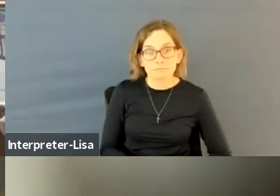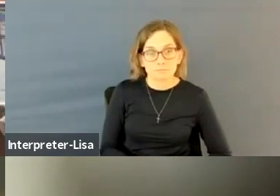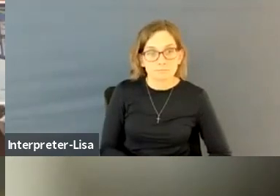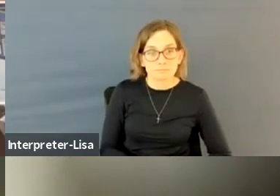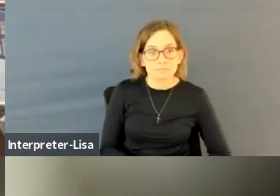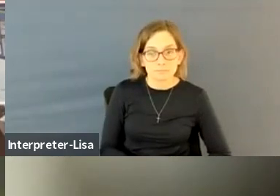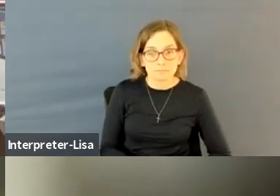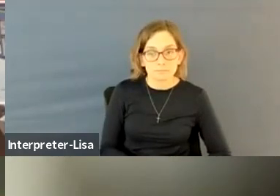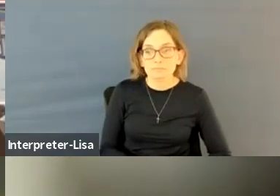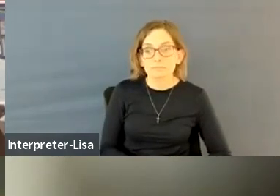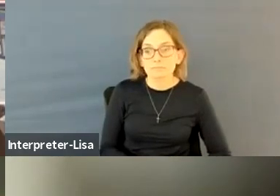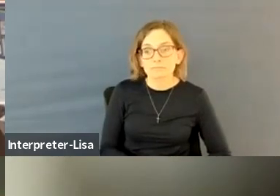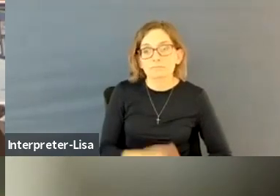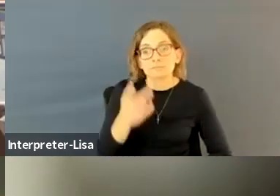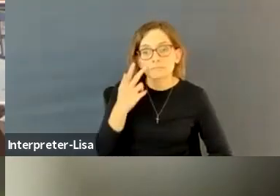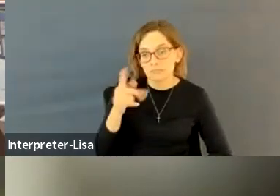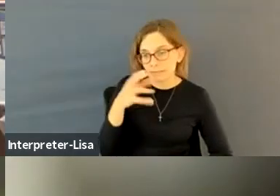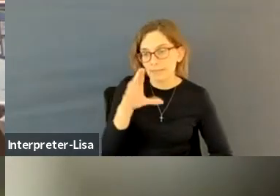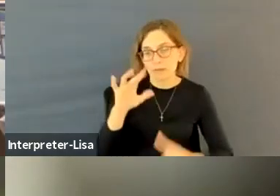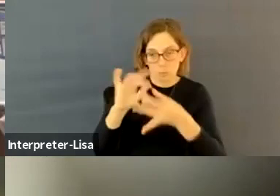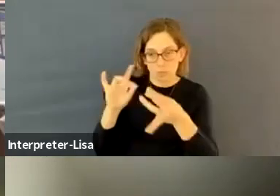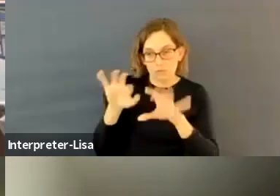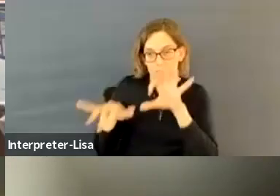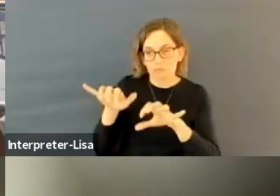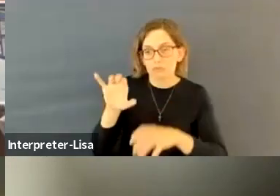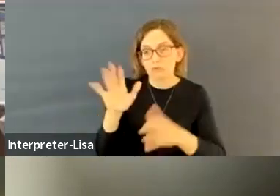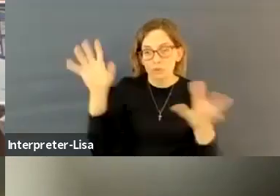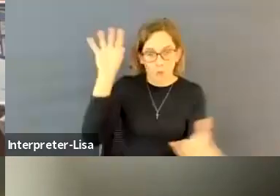Thanks. Yeah, Theo was talking about the cumulative trauma.